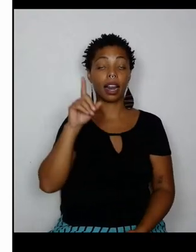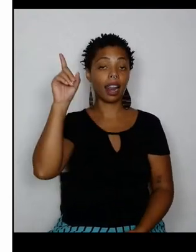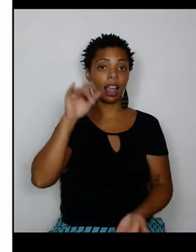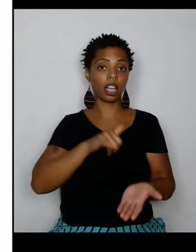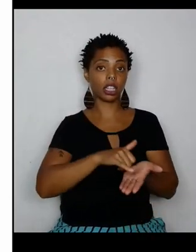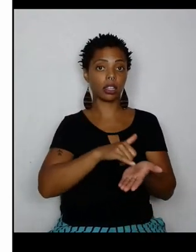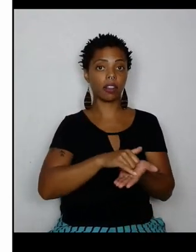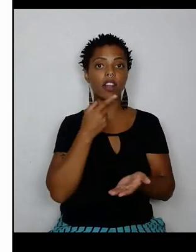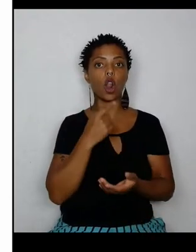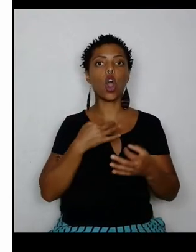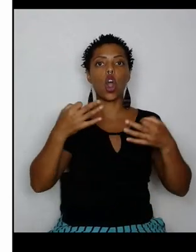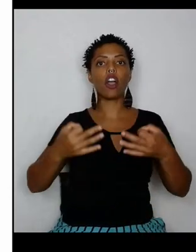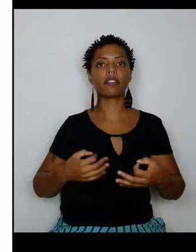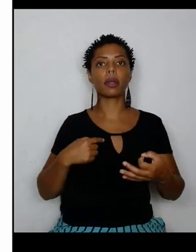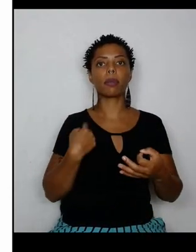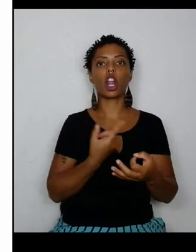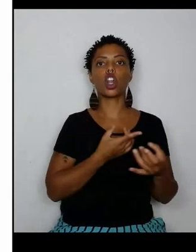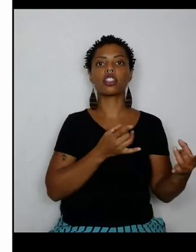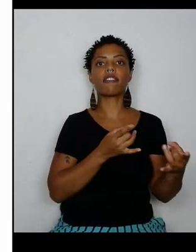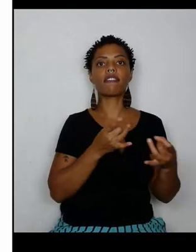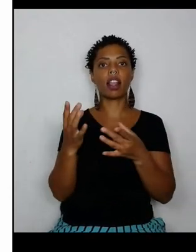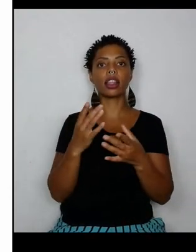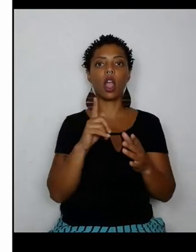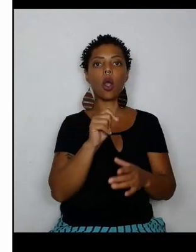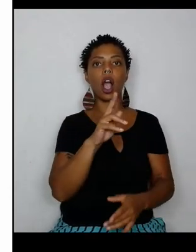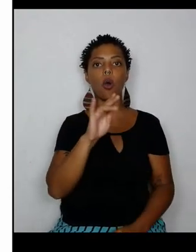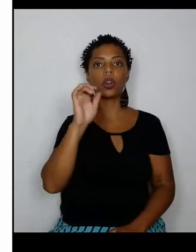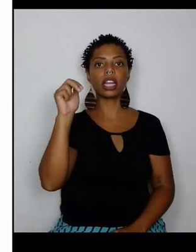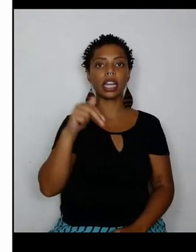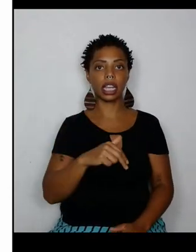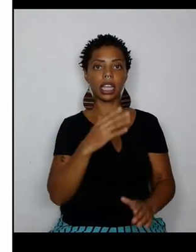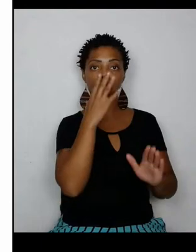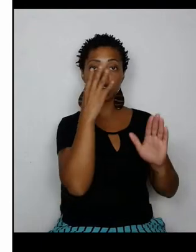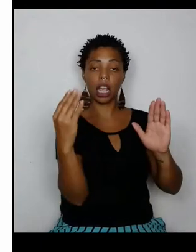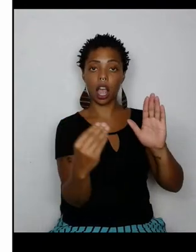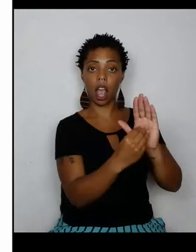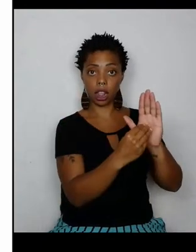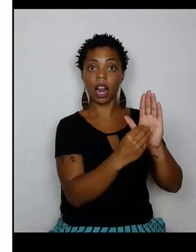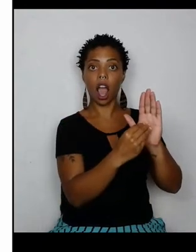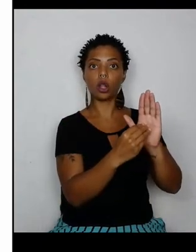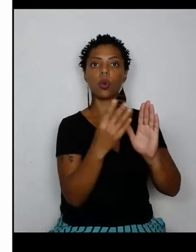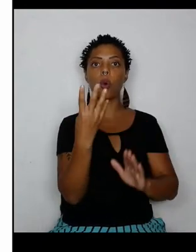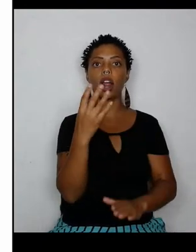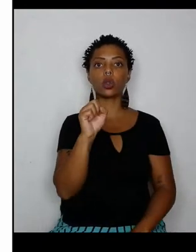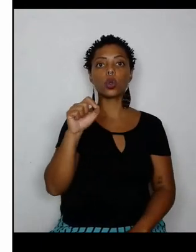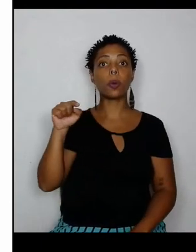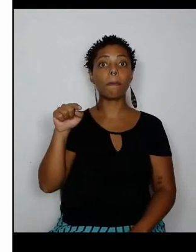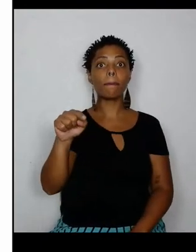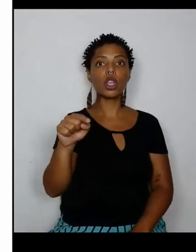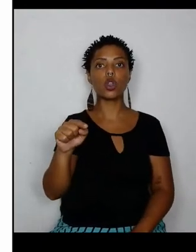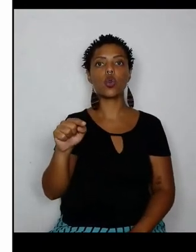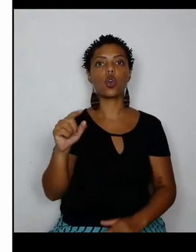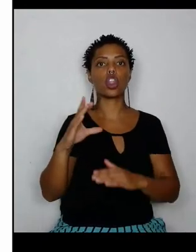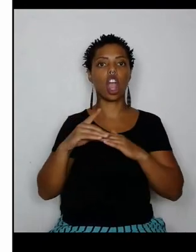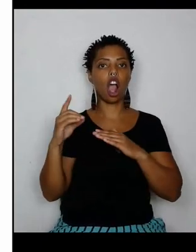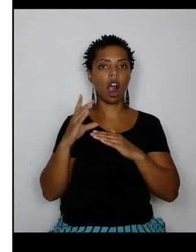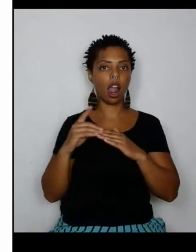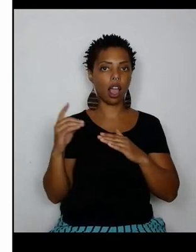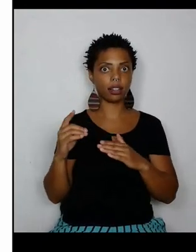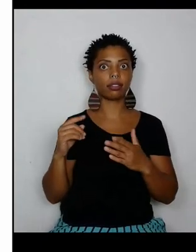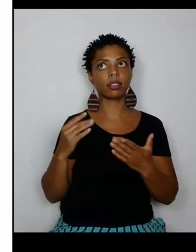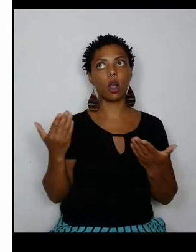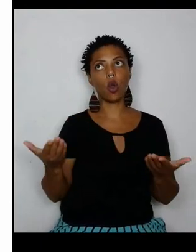gallery confirms the sale of the gun self-portrait for 48 thousand